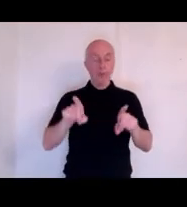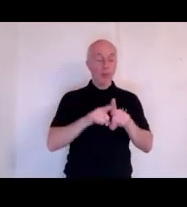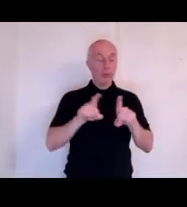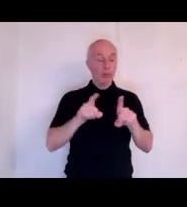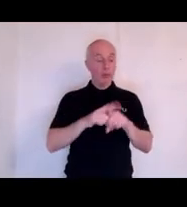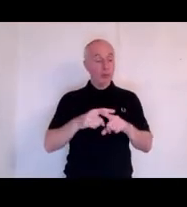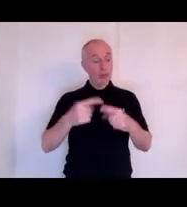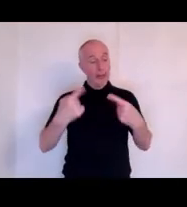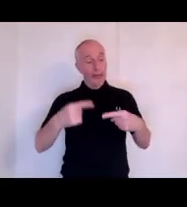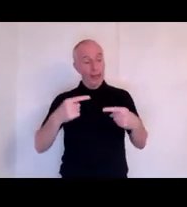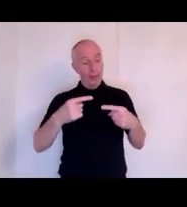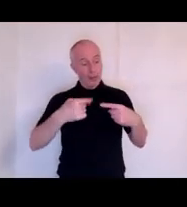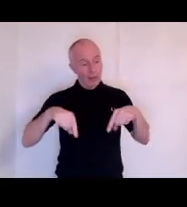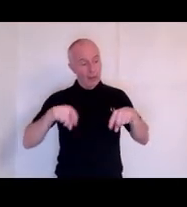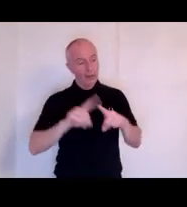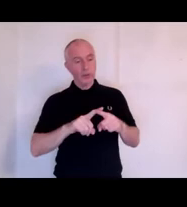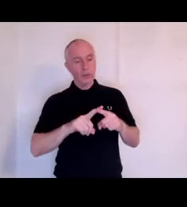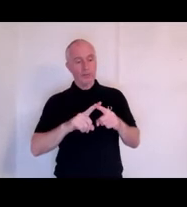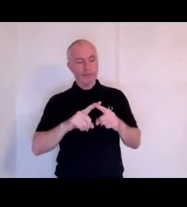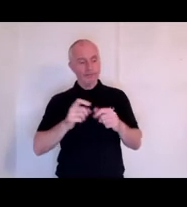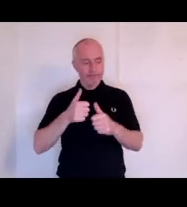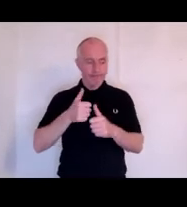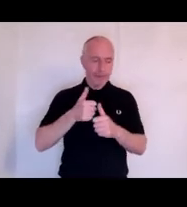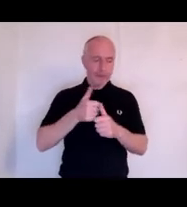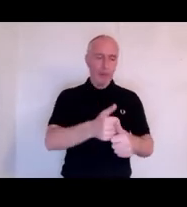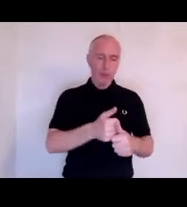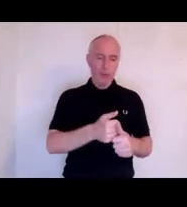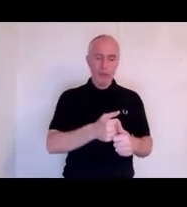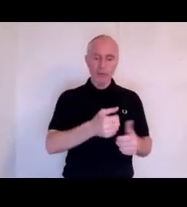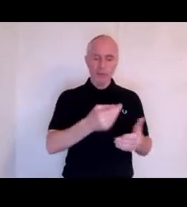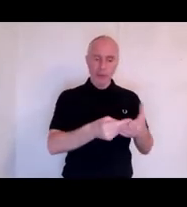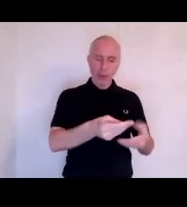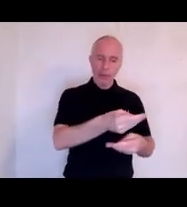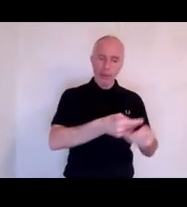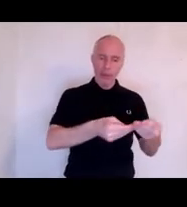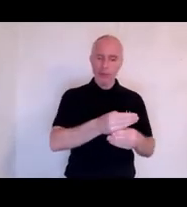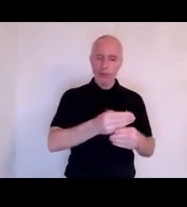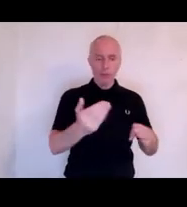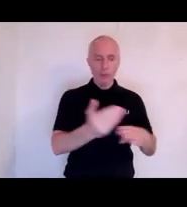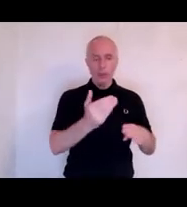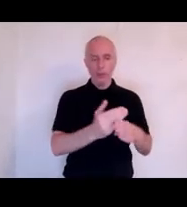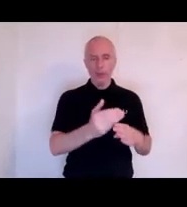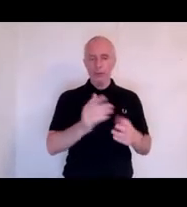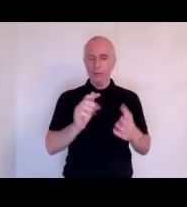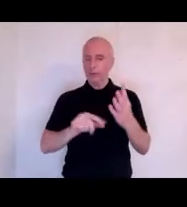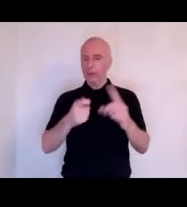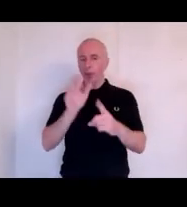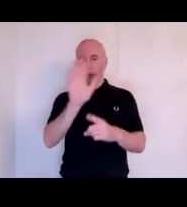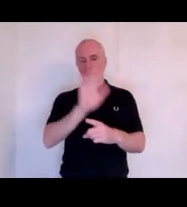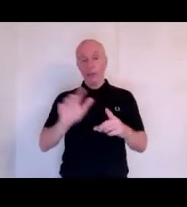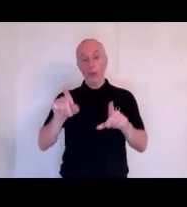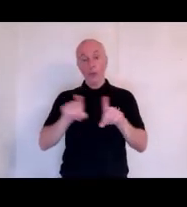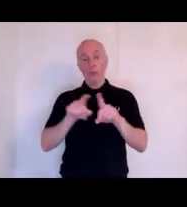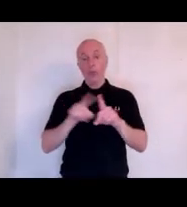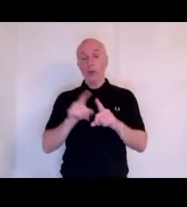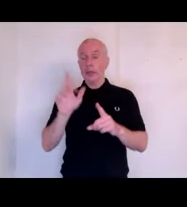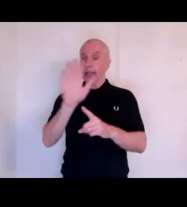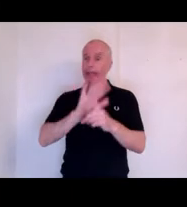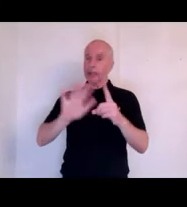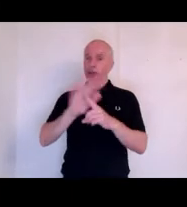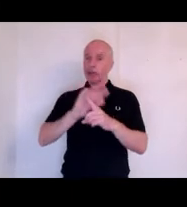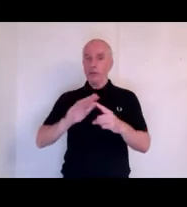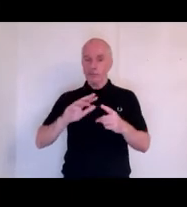commercial operation of nuclear facilities around the UK and internationally, and also to deliver national strategic technical work of which